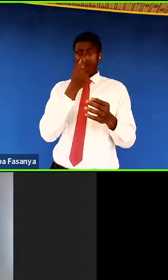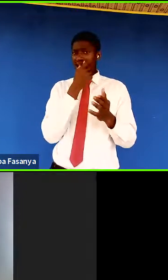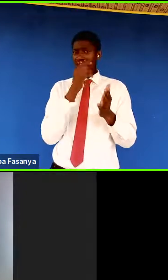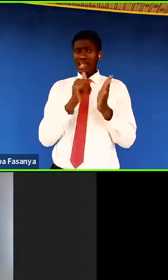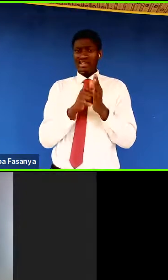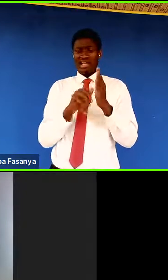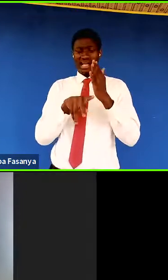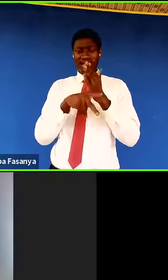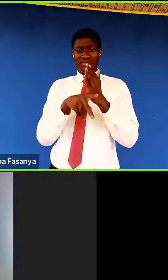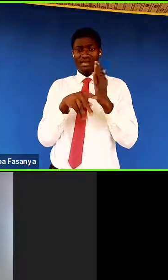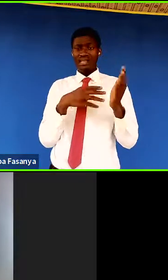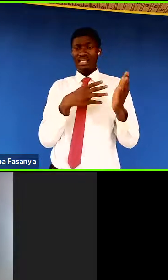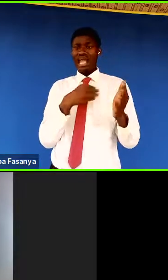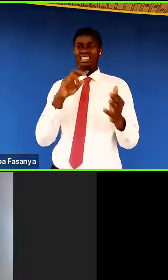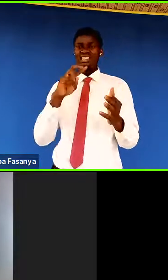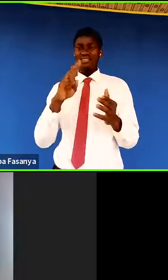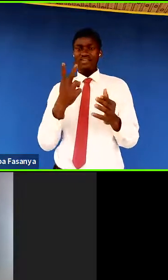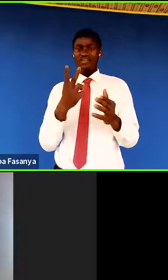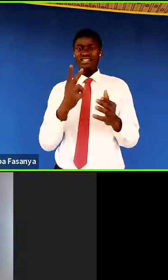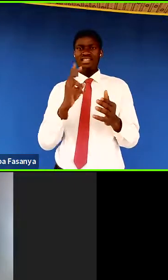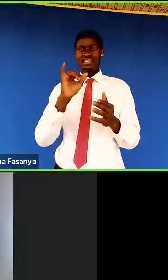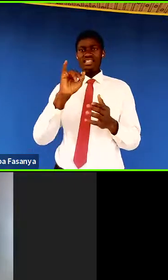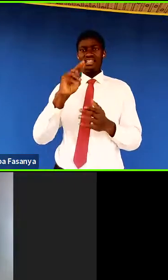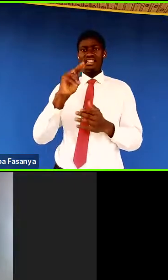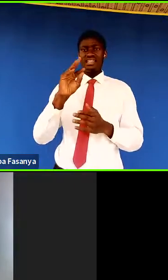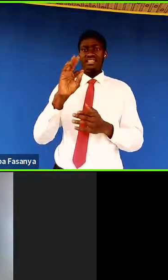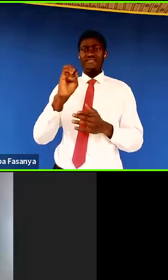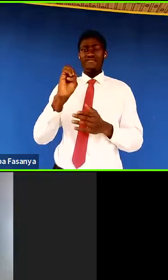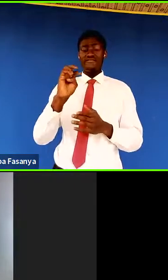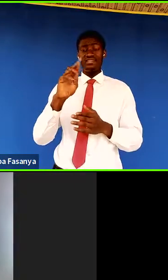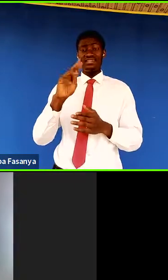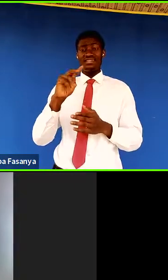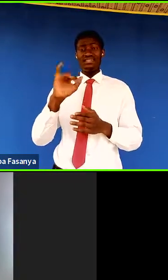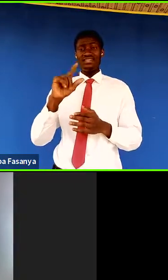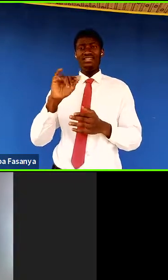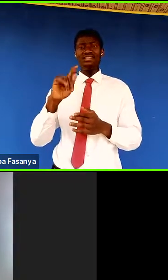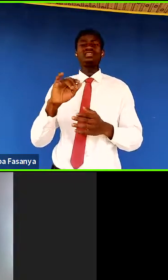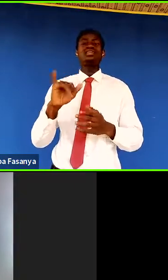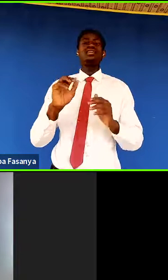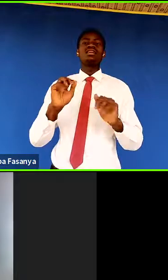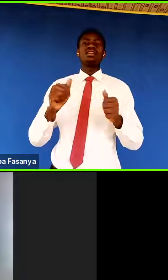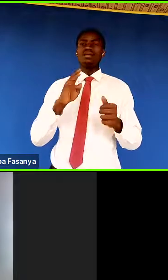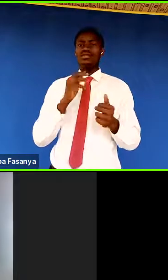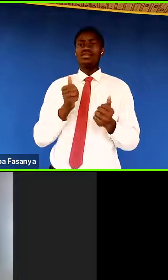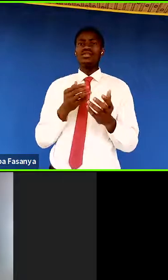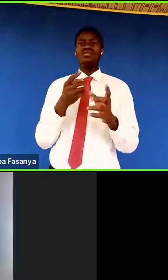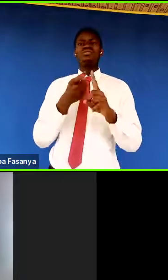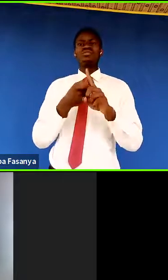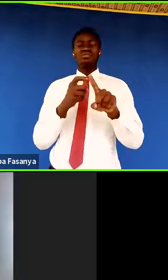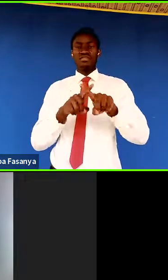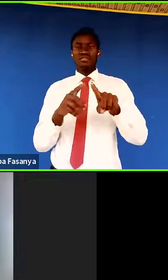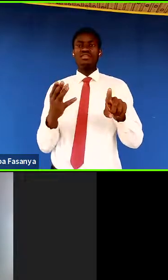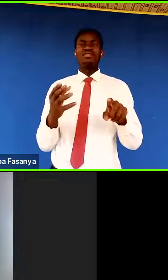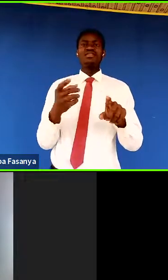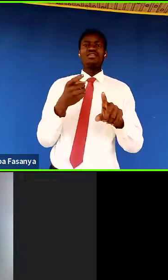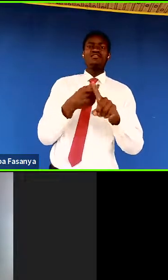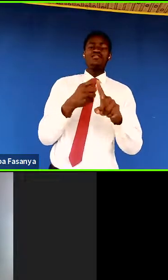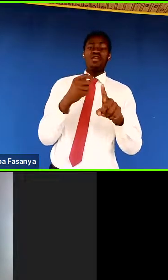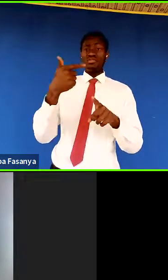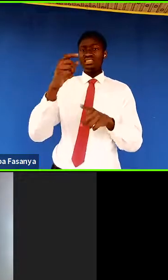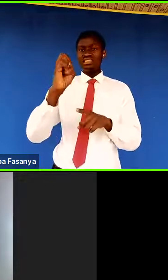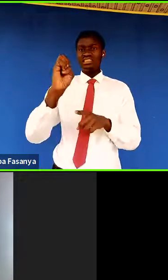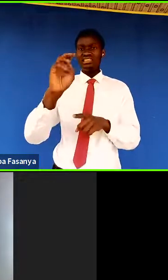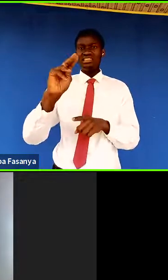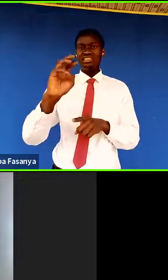thing. And the list are endless, from genetic abnormalities in the male or the male